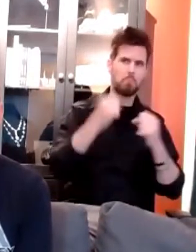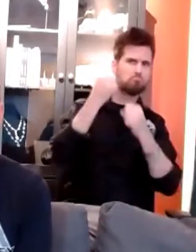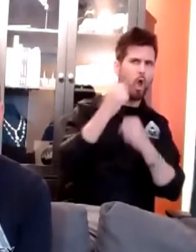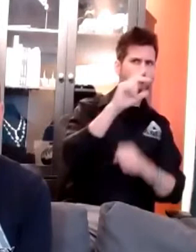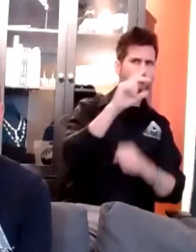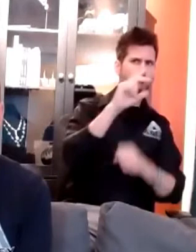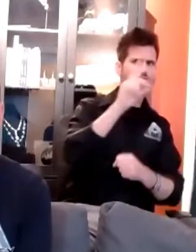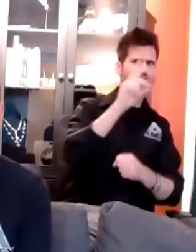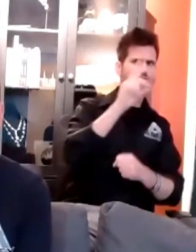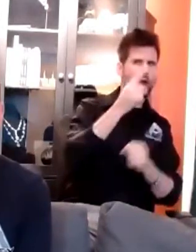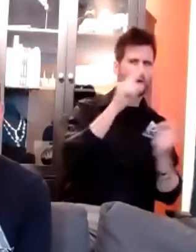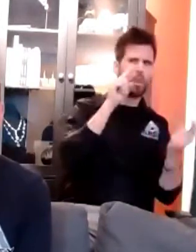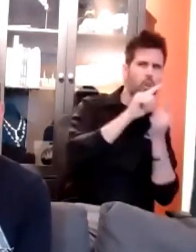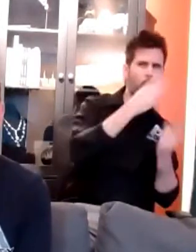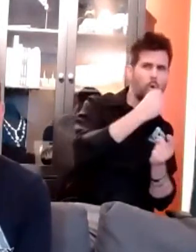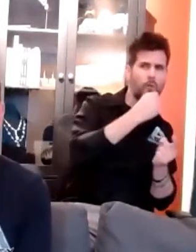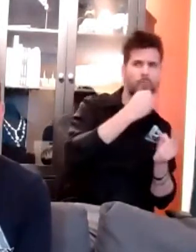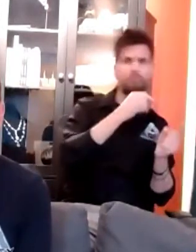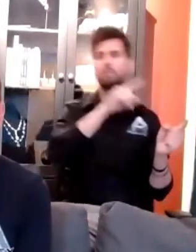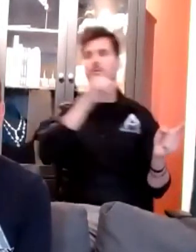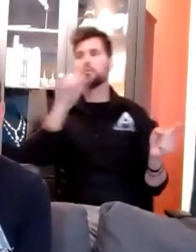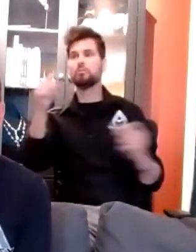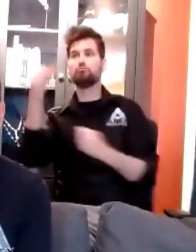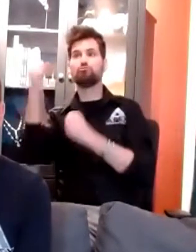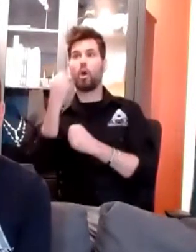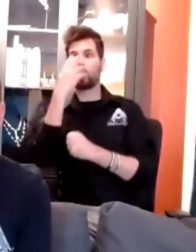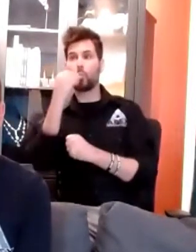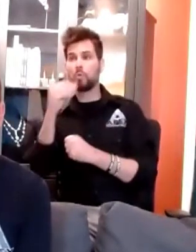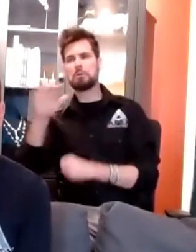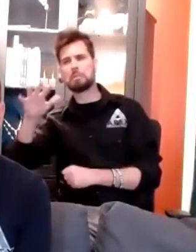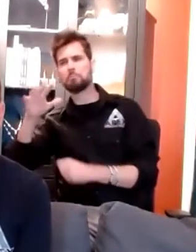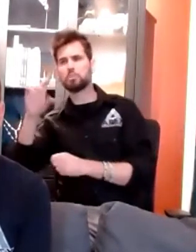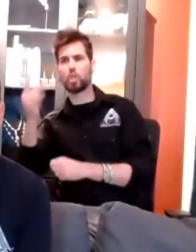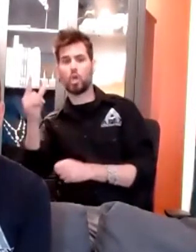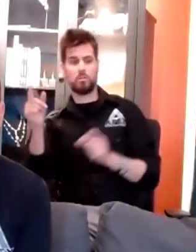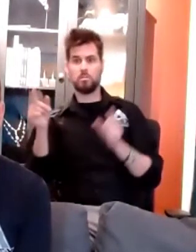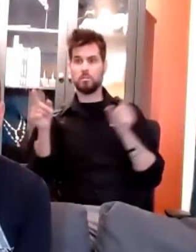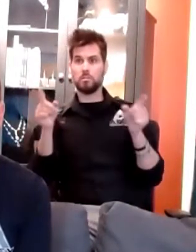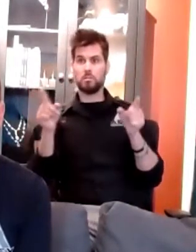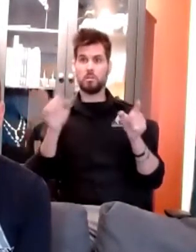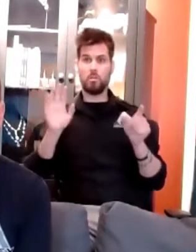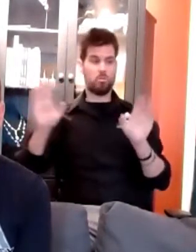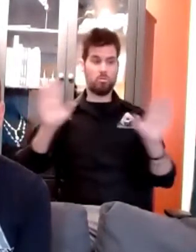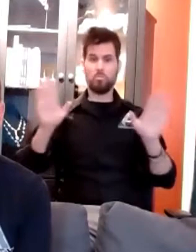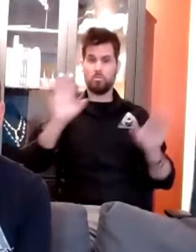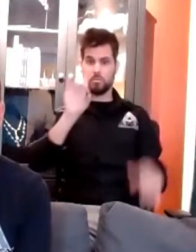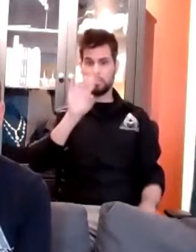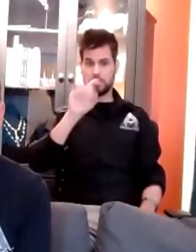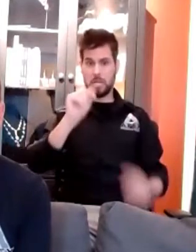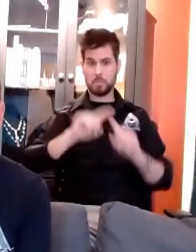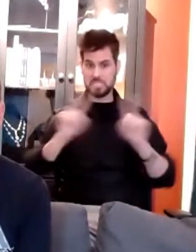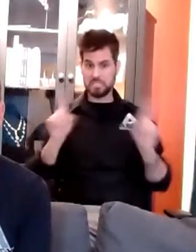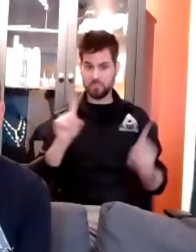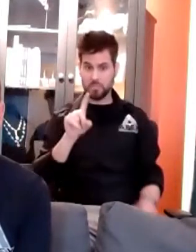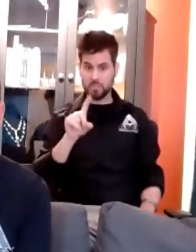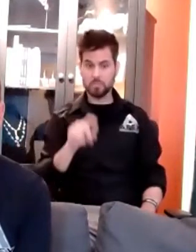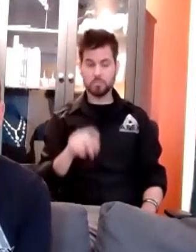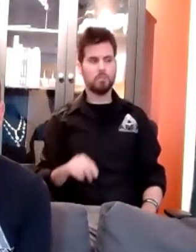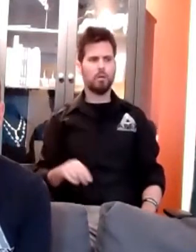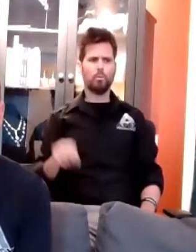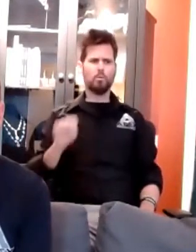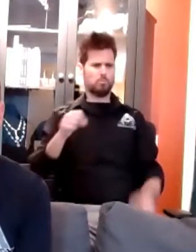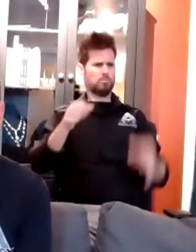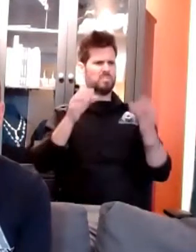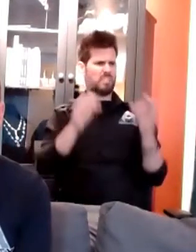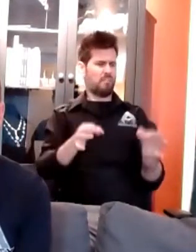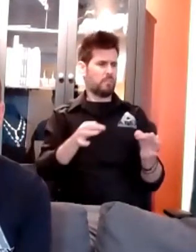Chels. Yeah, so we, based upon the content of the animal, we definitely try to adhere